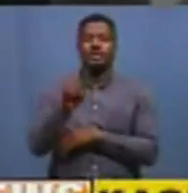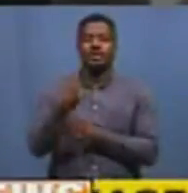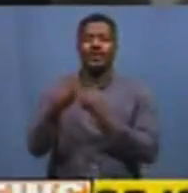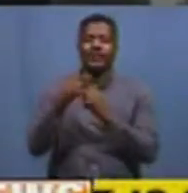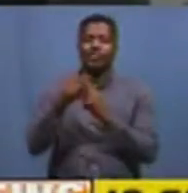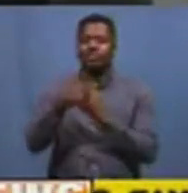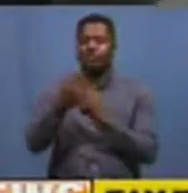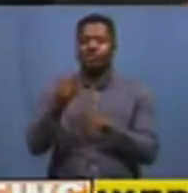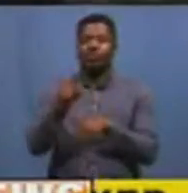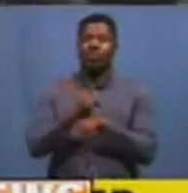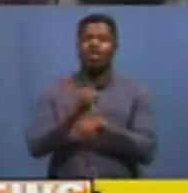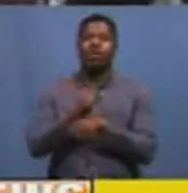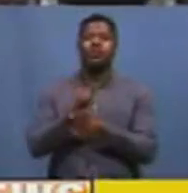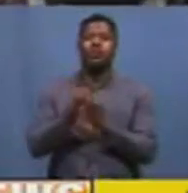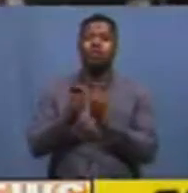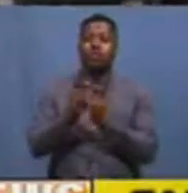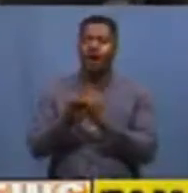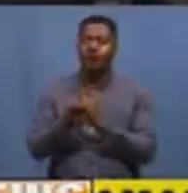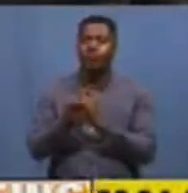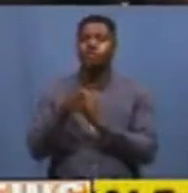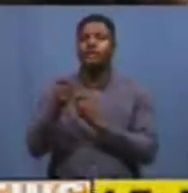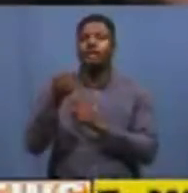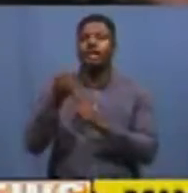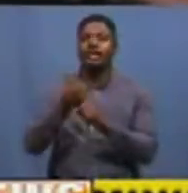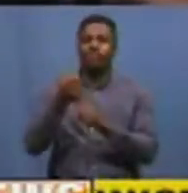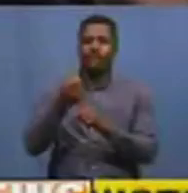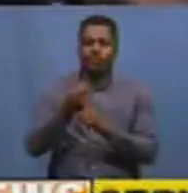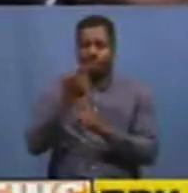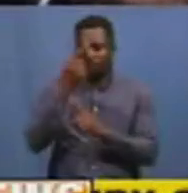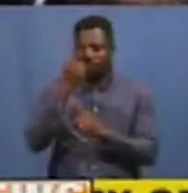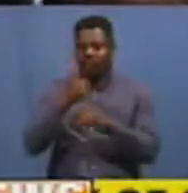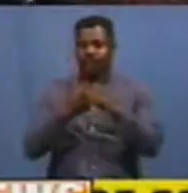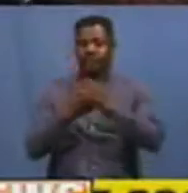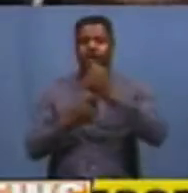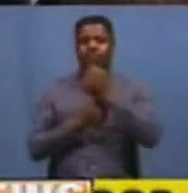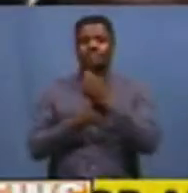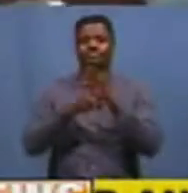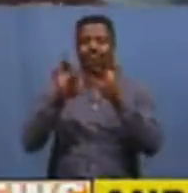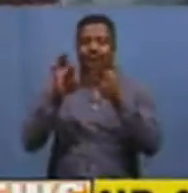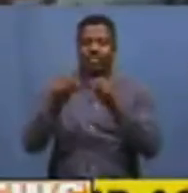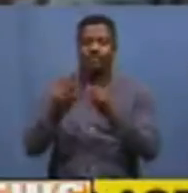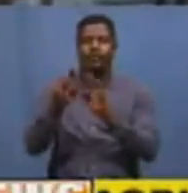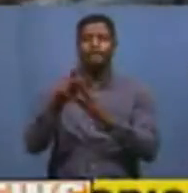plus other workable reforms and advocate for the formulation of suitable